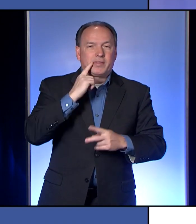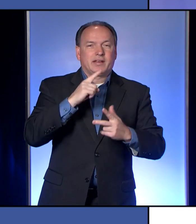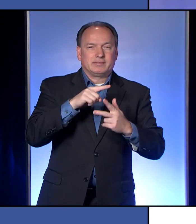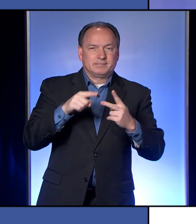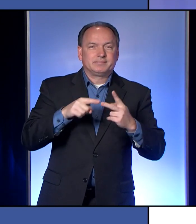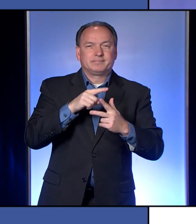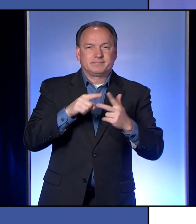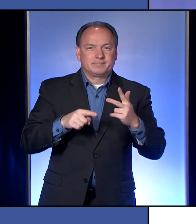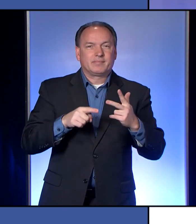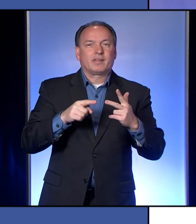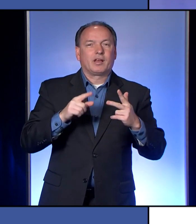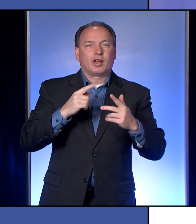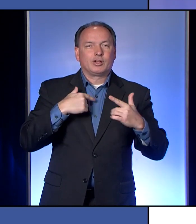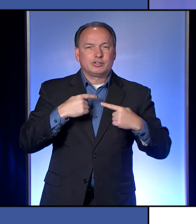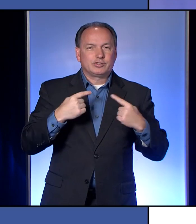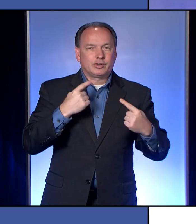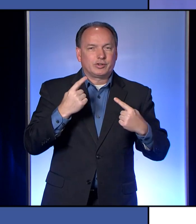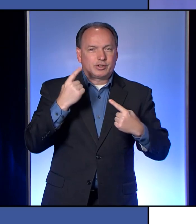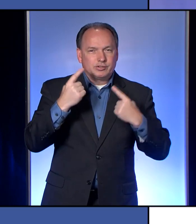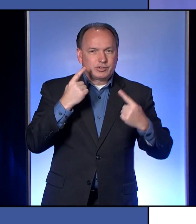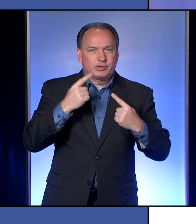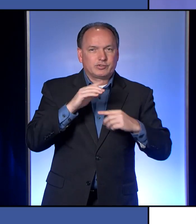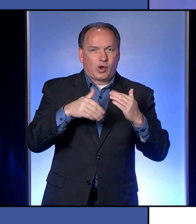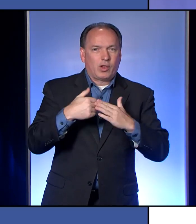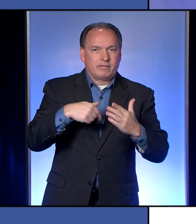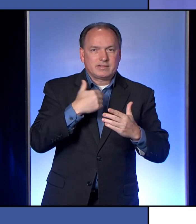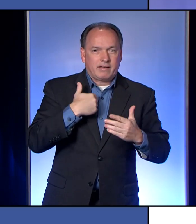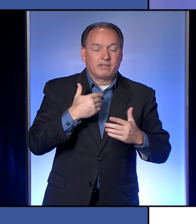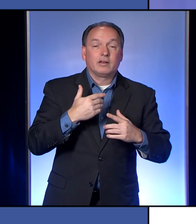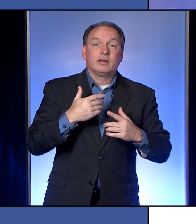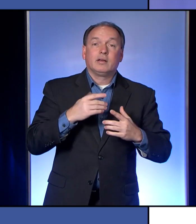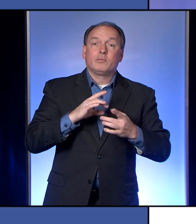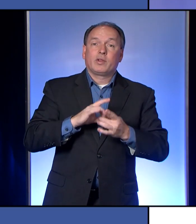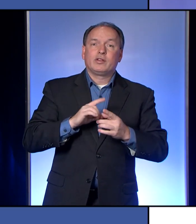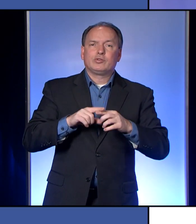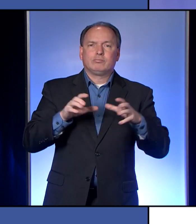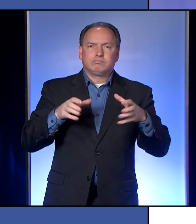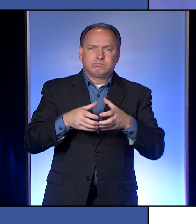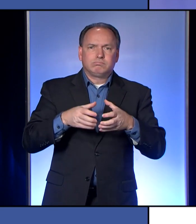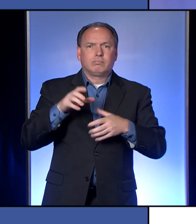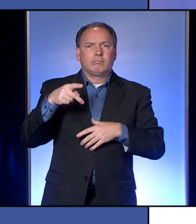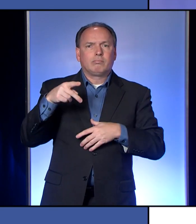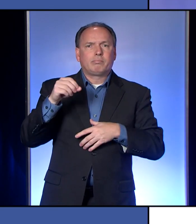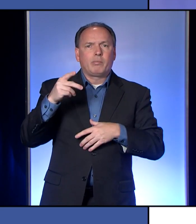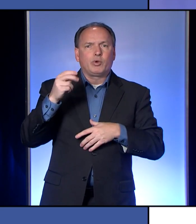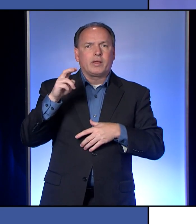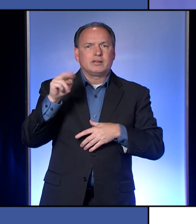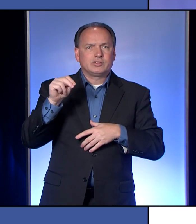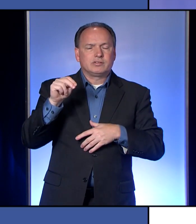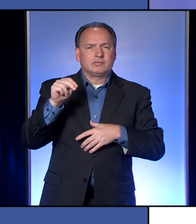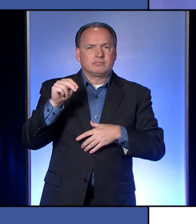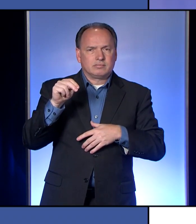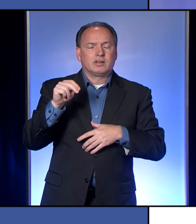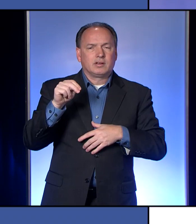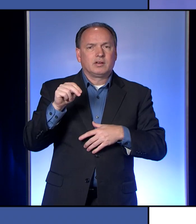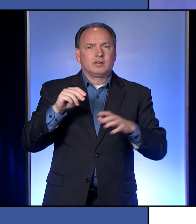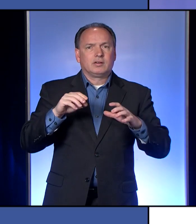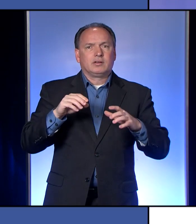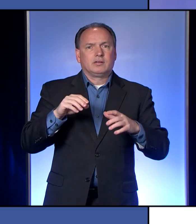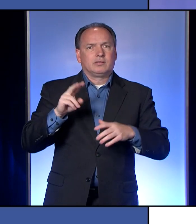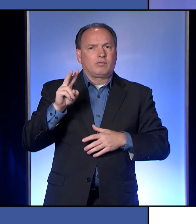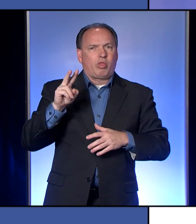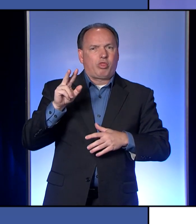the concerns that we all have. And then in terms of the population density, you can even see that when you look at our cumulative case